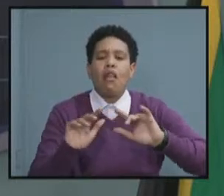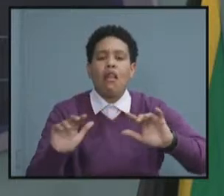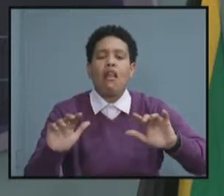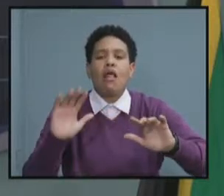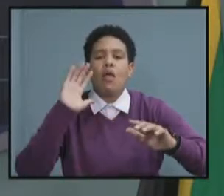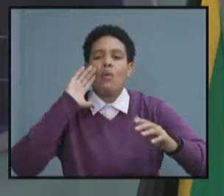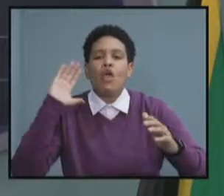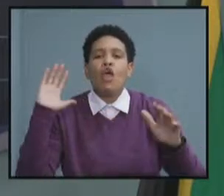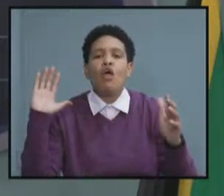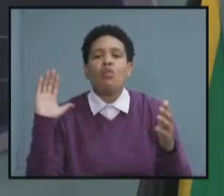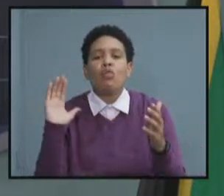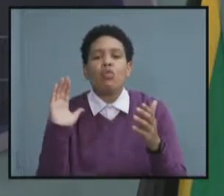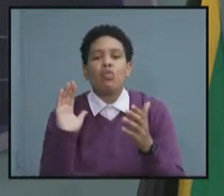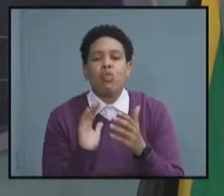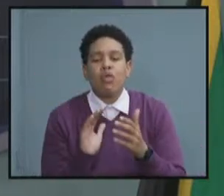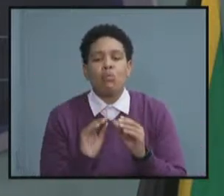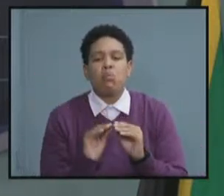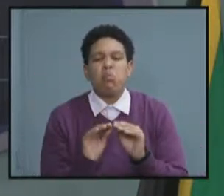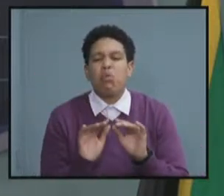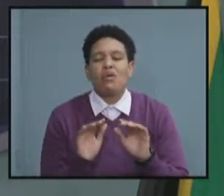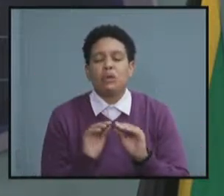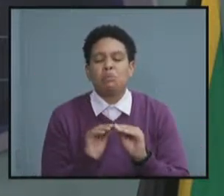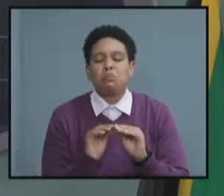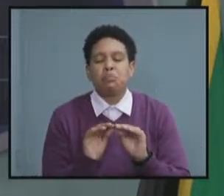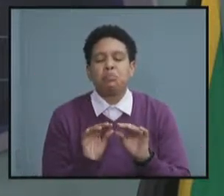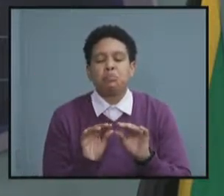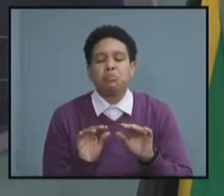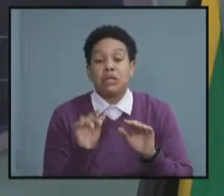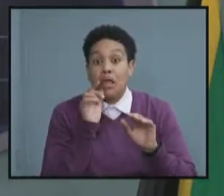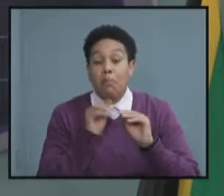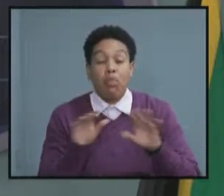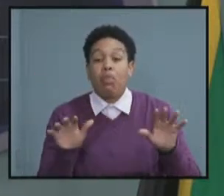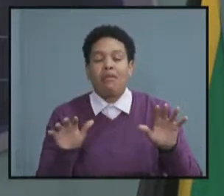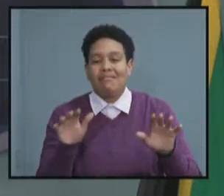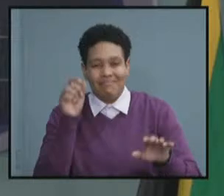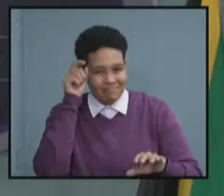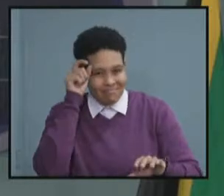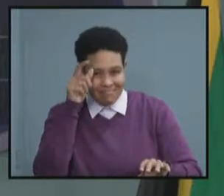the disease. So